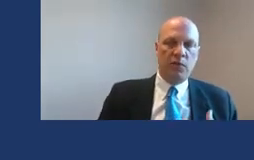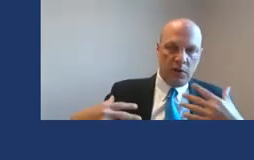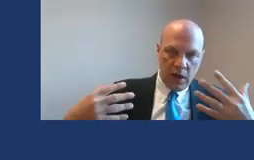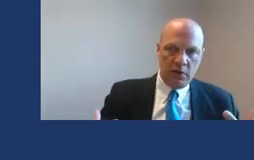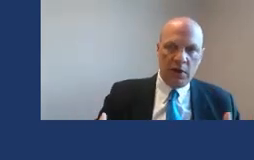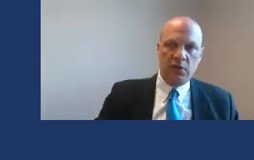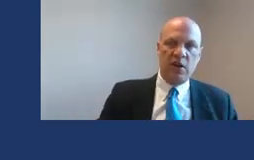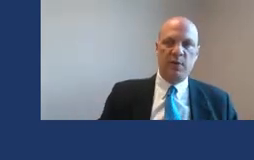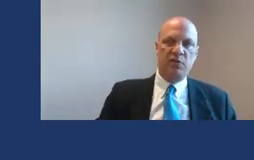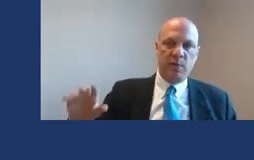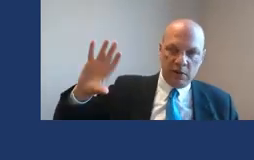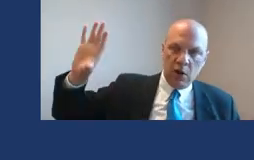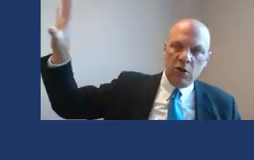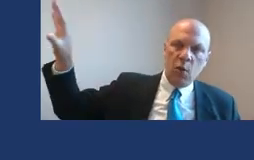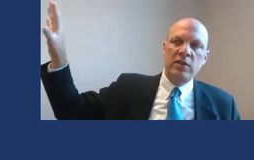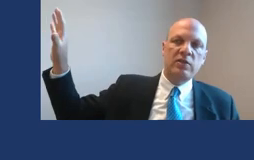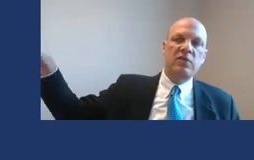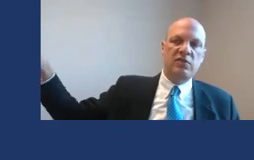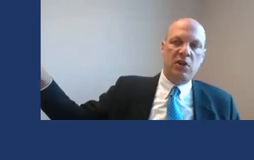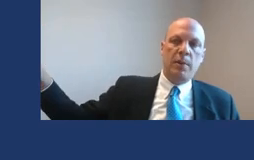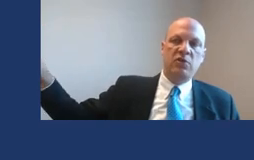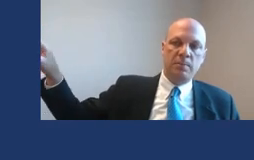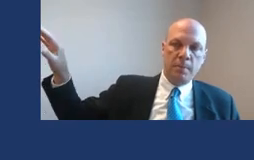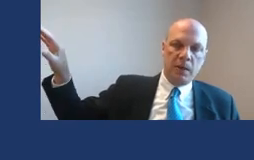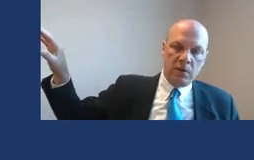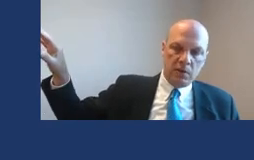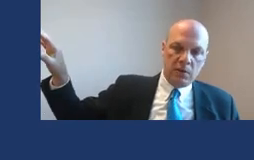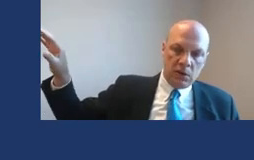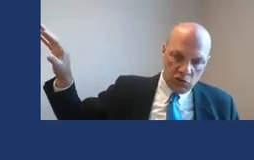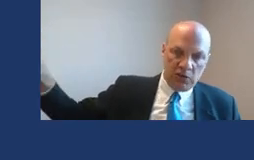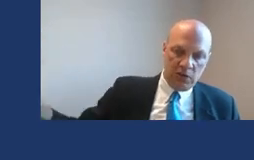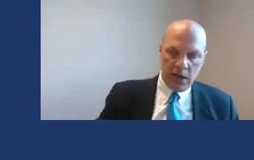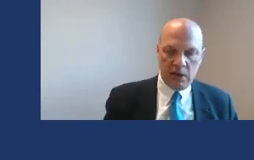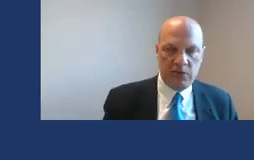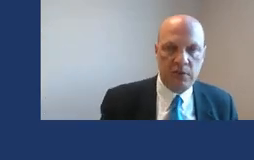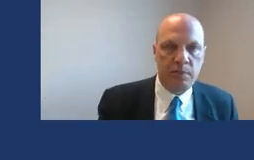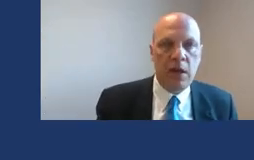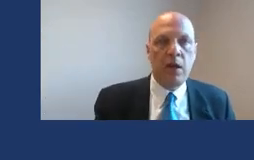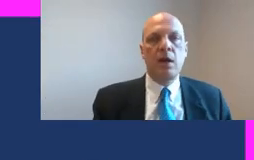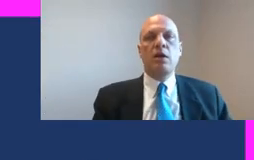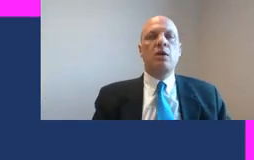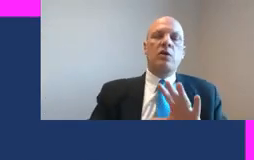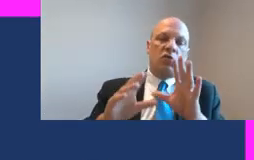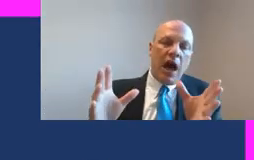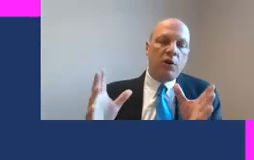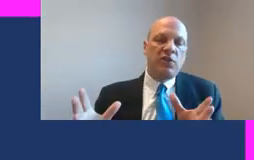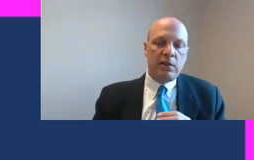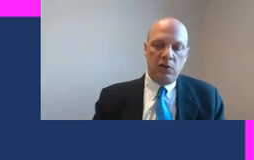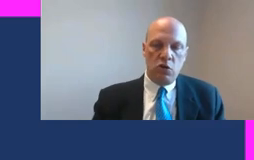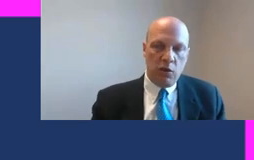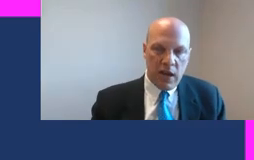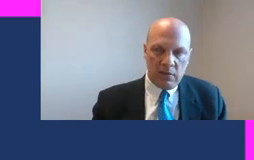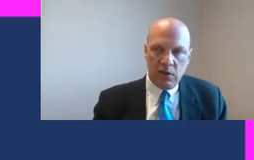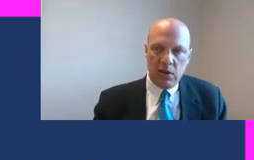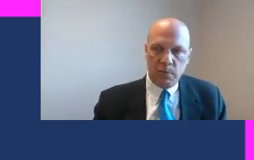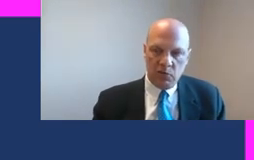also comforted, and they also have peace of mind knowing that this is an option just in case. So how exactly